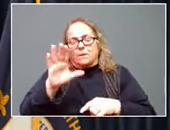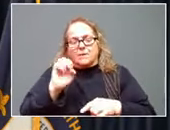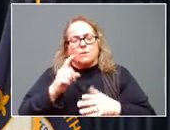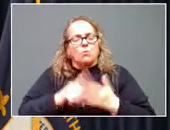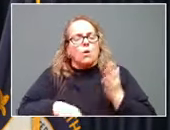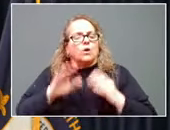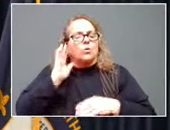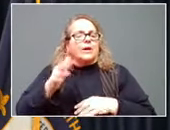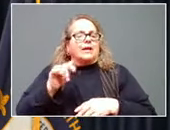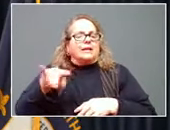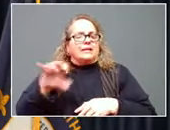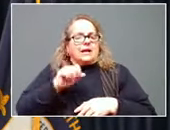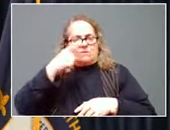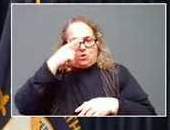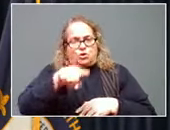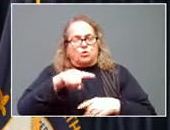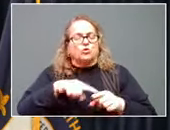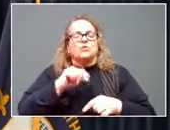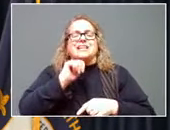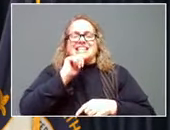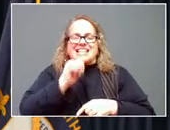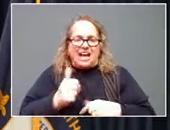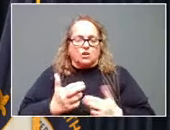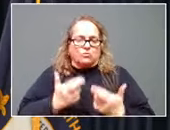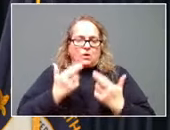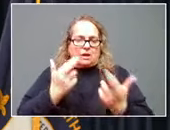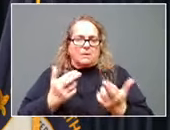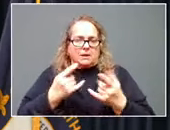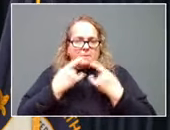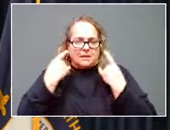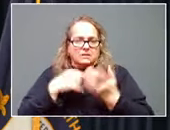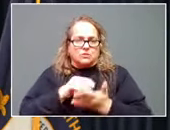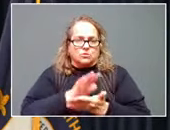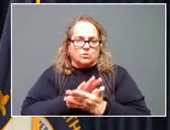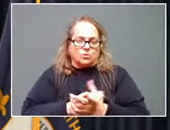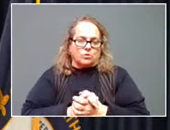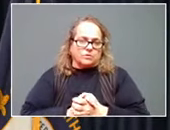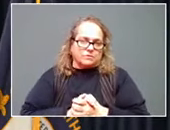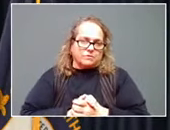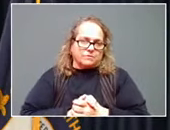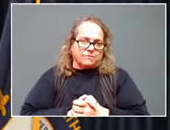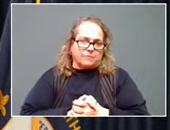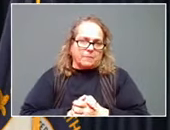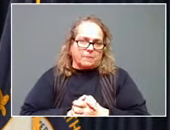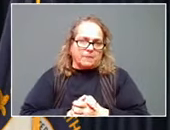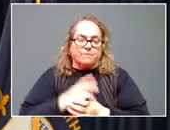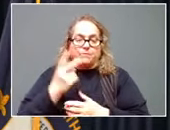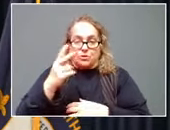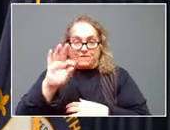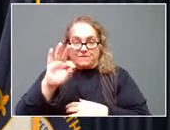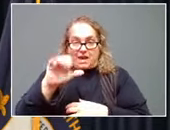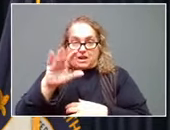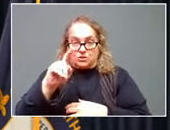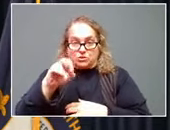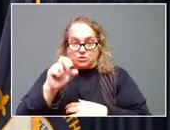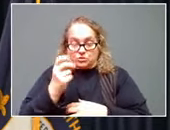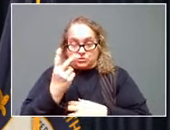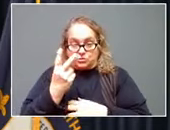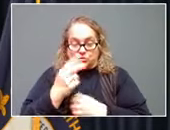for you to not recommend masking in schools? Well, the two factors we'll look at